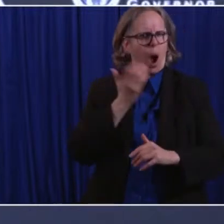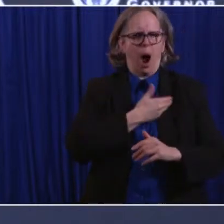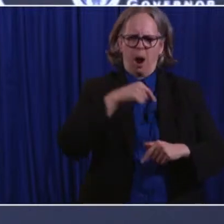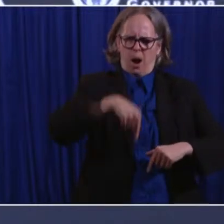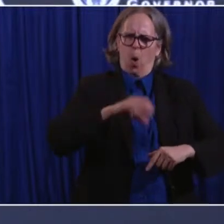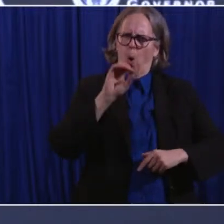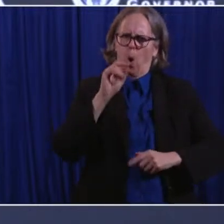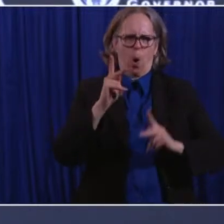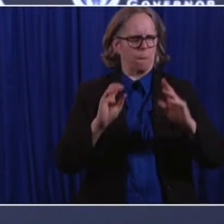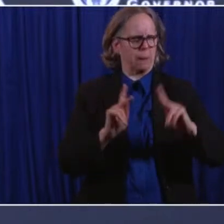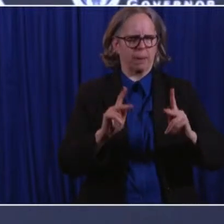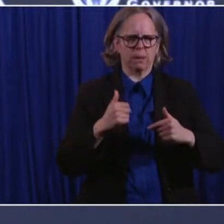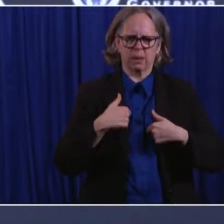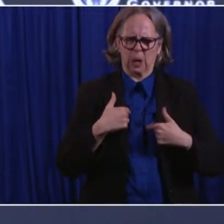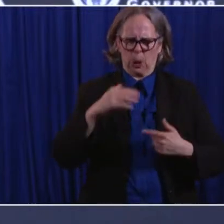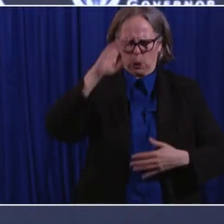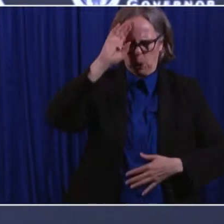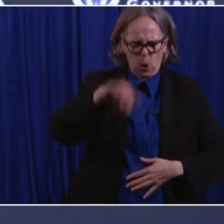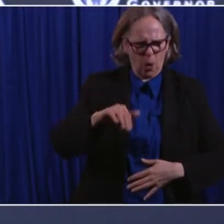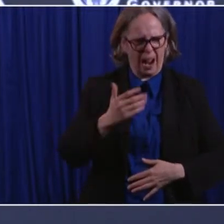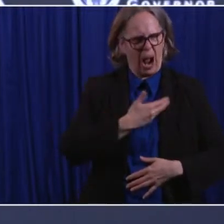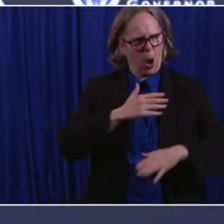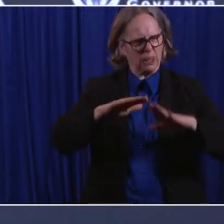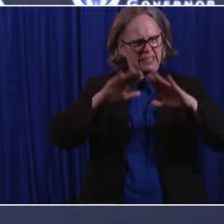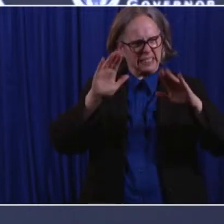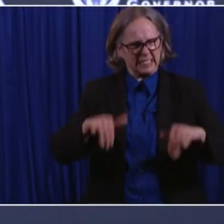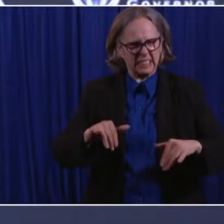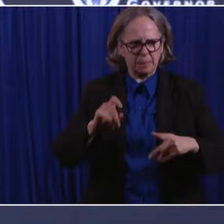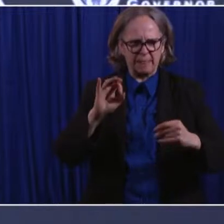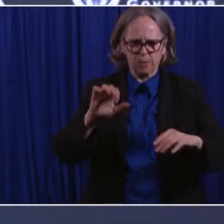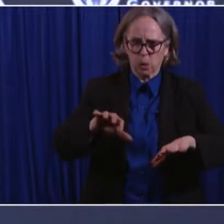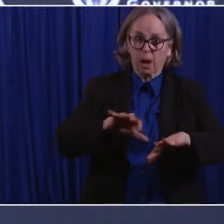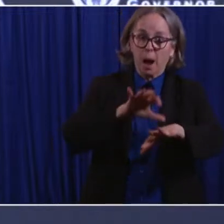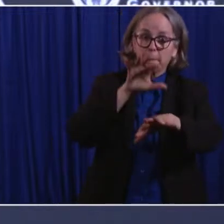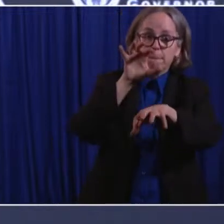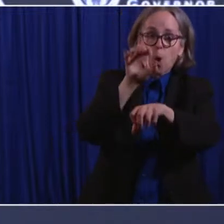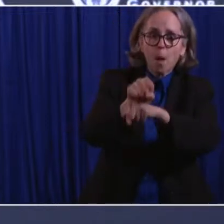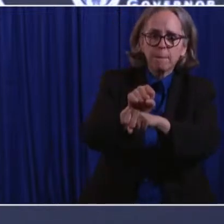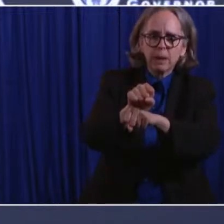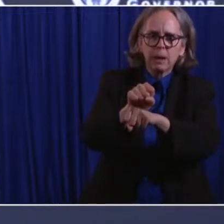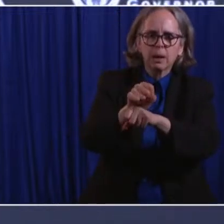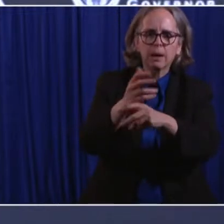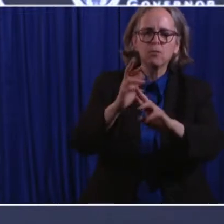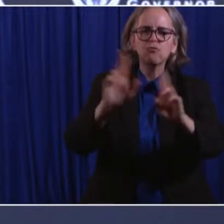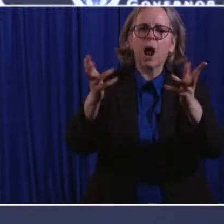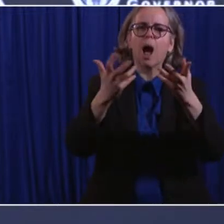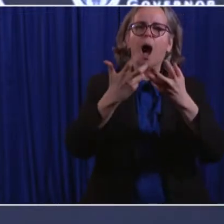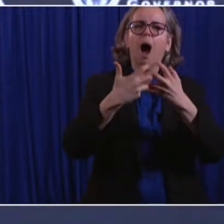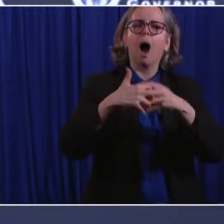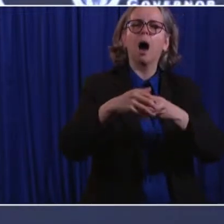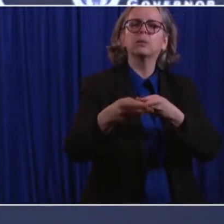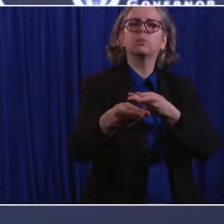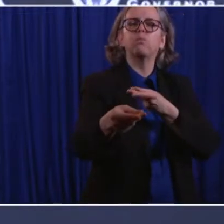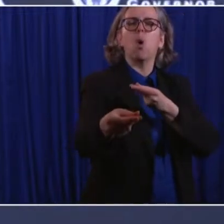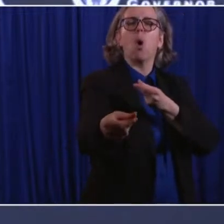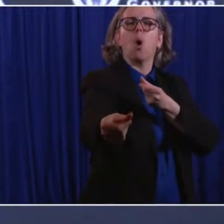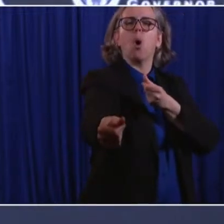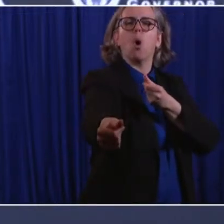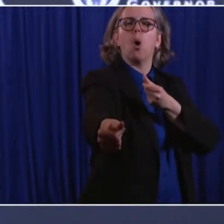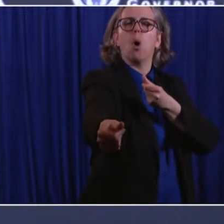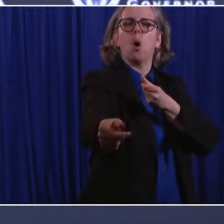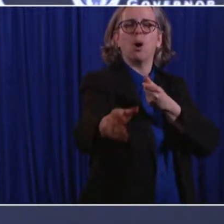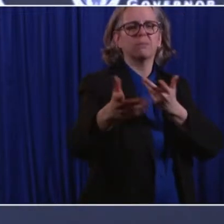frustration that's connected with people, because I talk to people and about getting it. We are trying